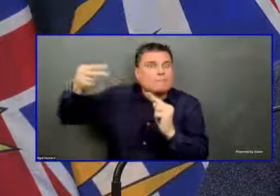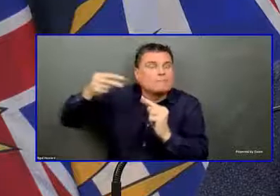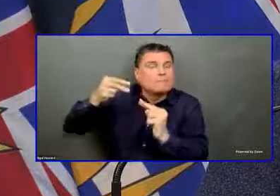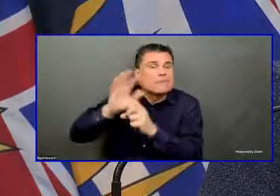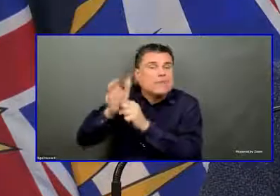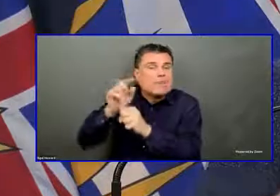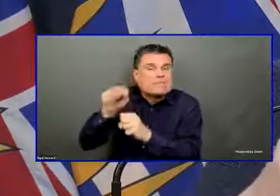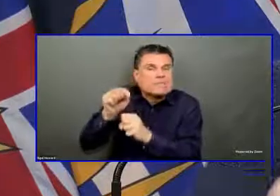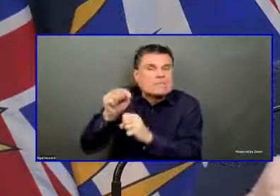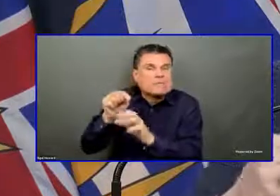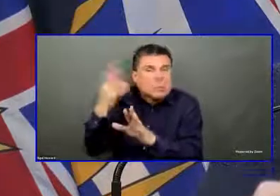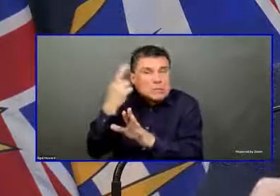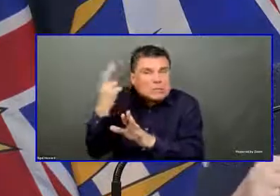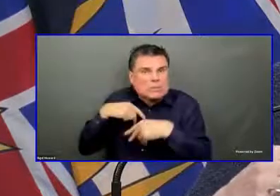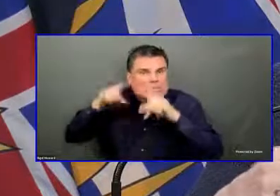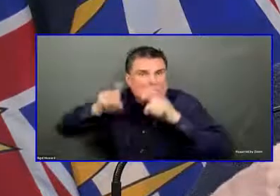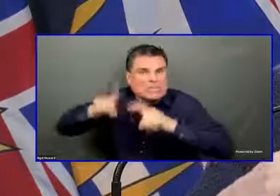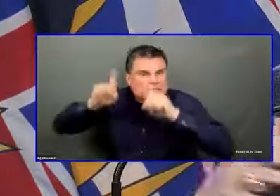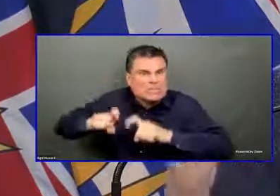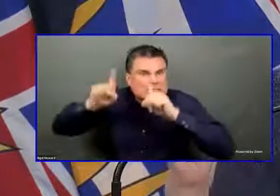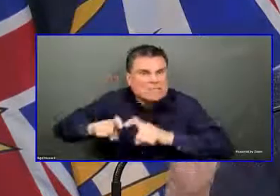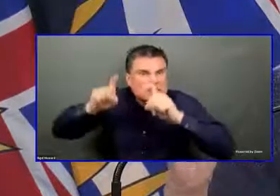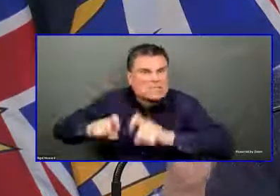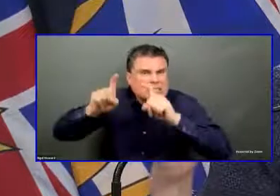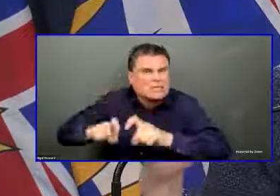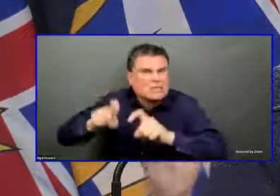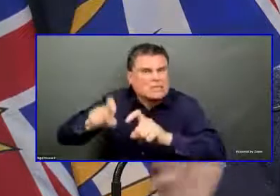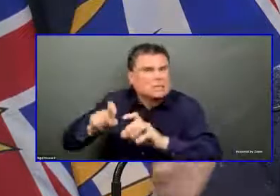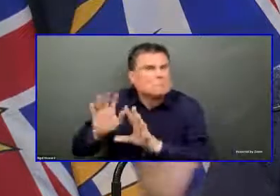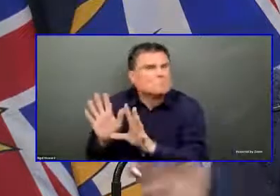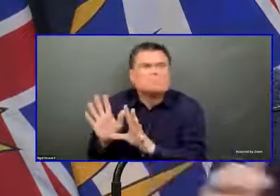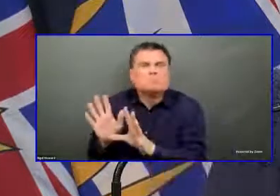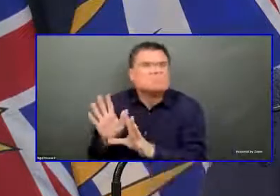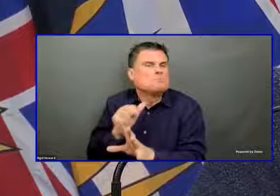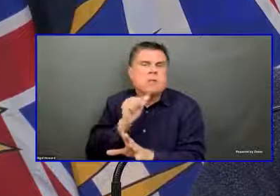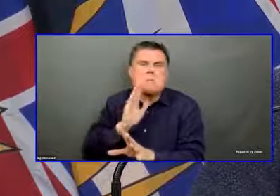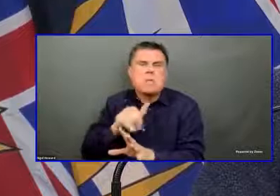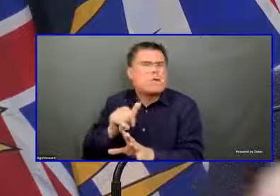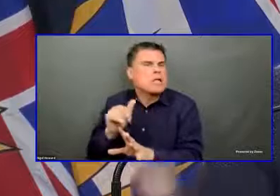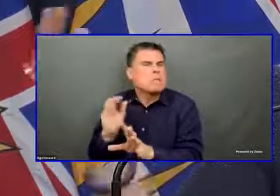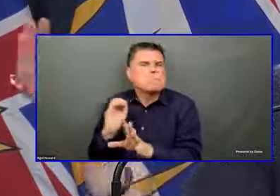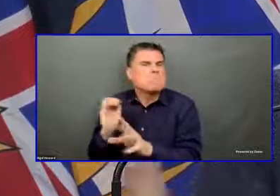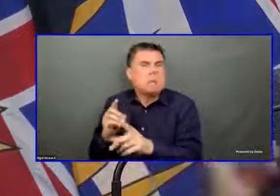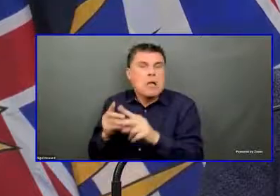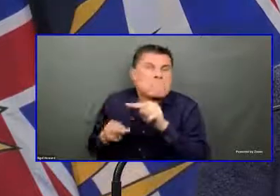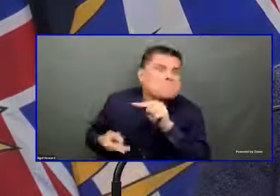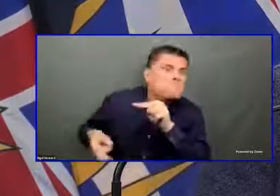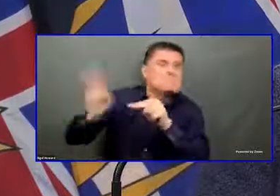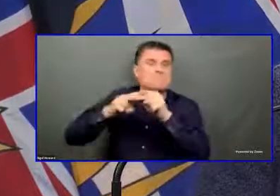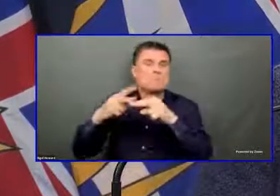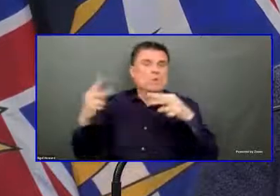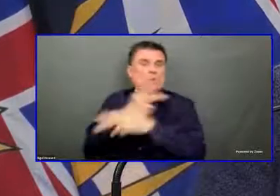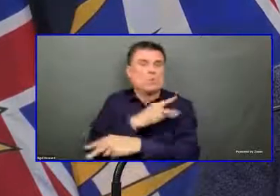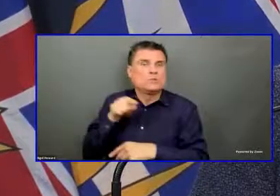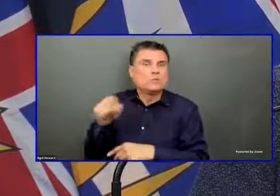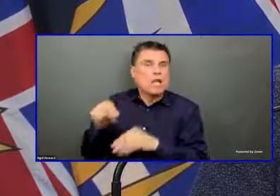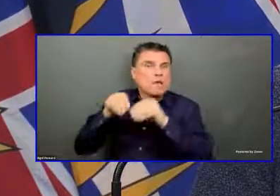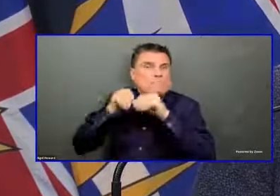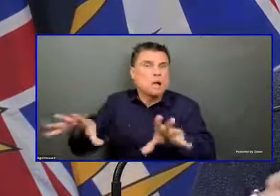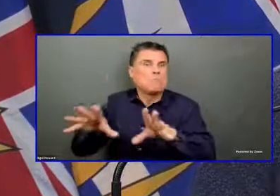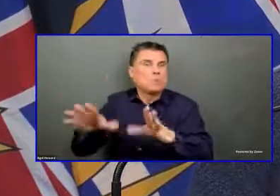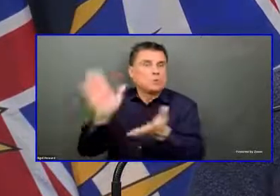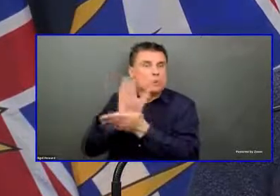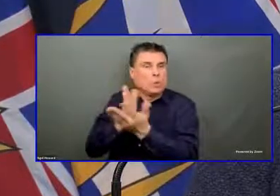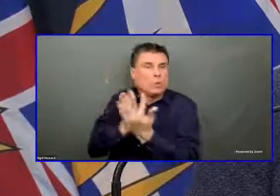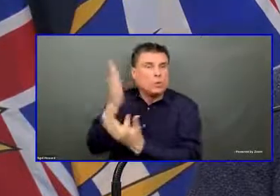far. And we're not seeing that rapidly exploding outbreaks that we've seen people describe in other places,